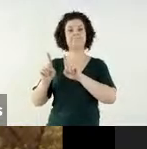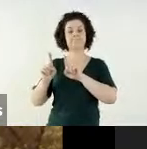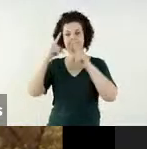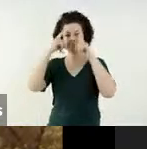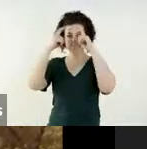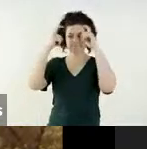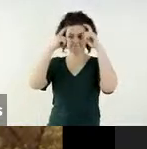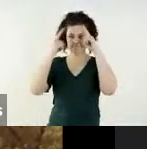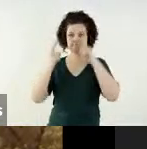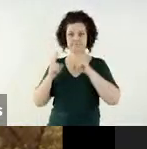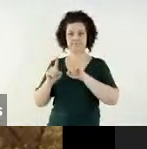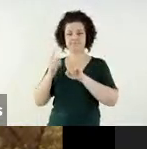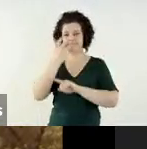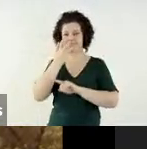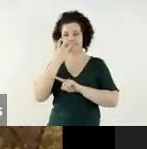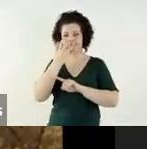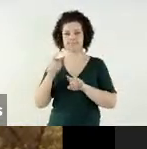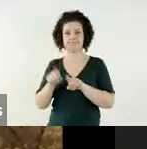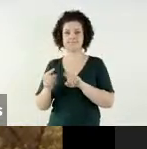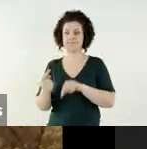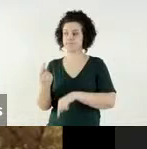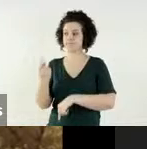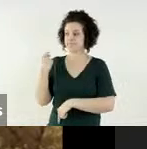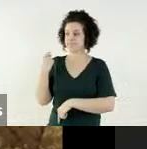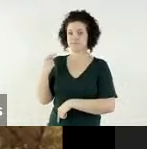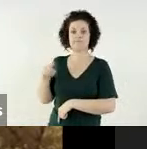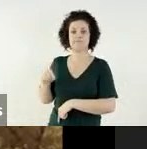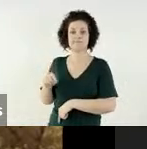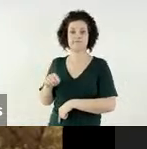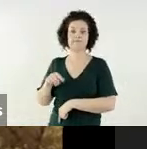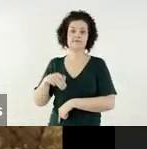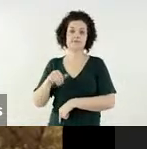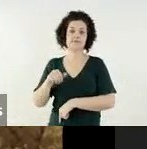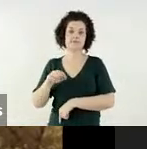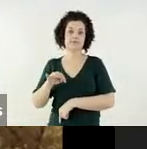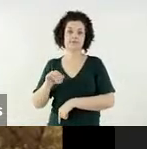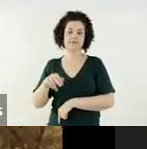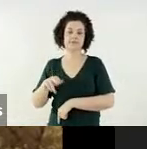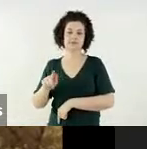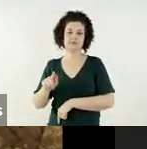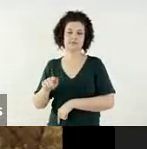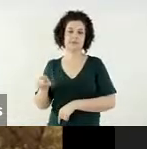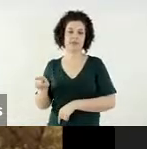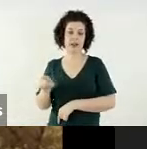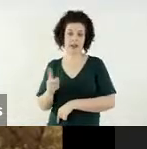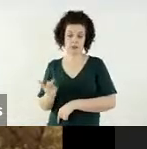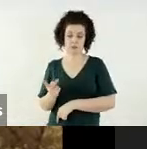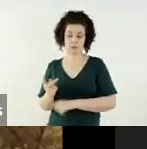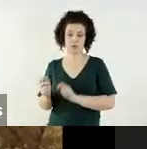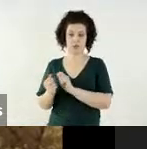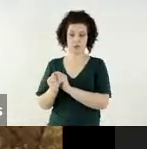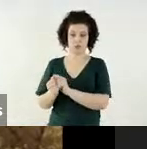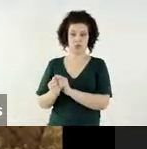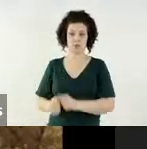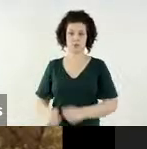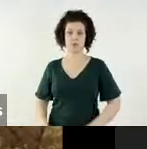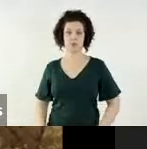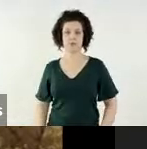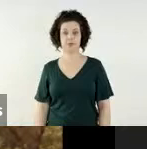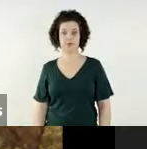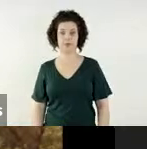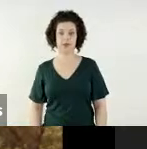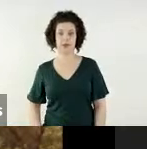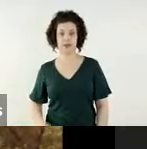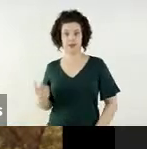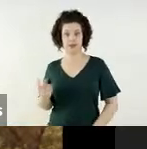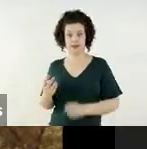mating. They were the mothers of adult children. And as I've mentioned, they initiated much of the